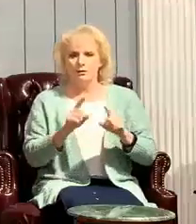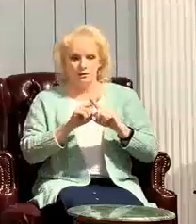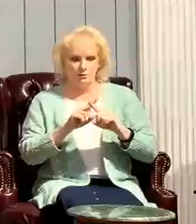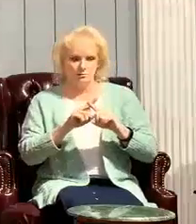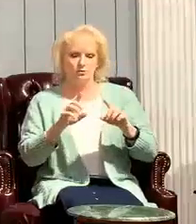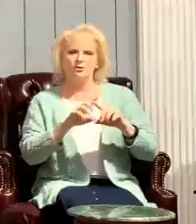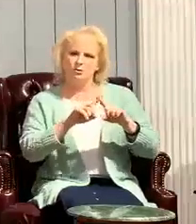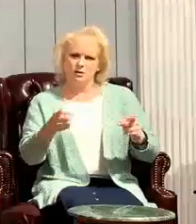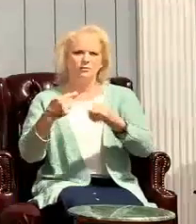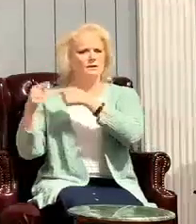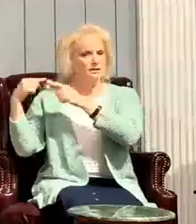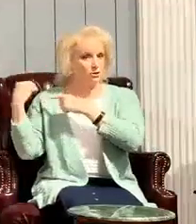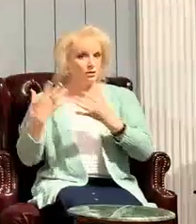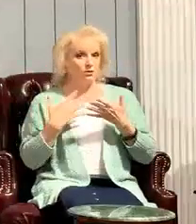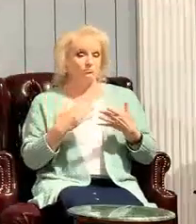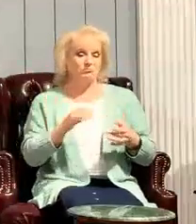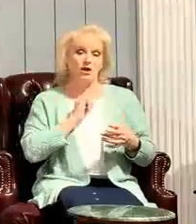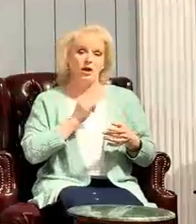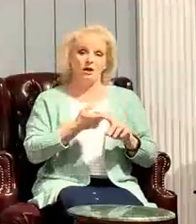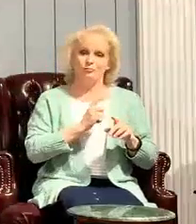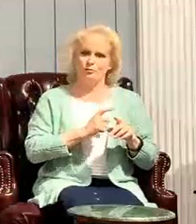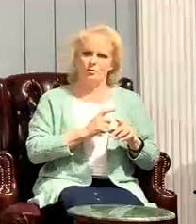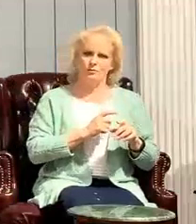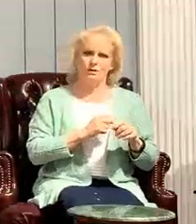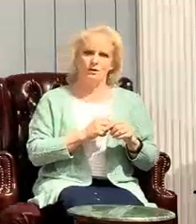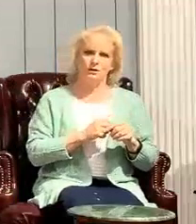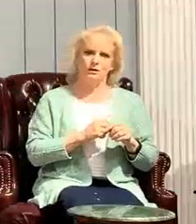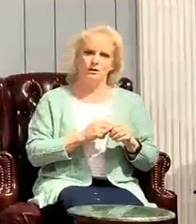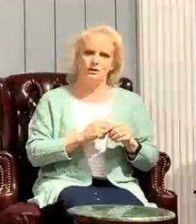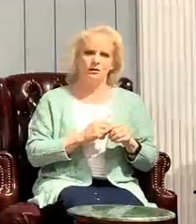can have. So I'm from the